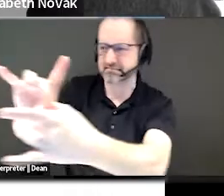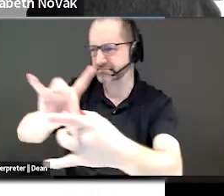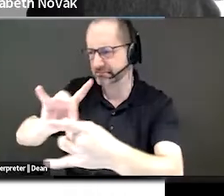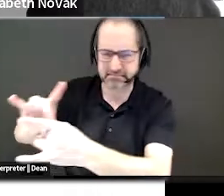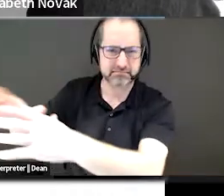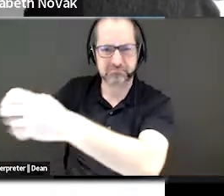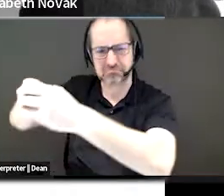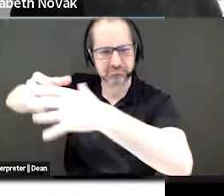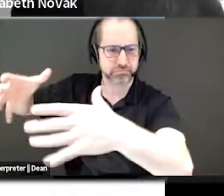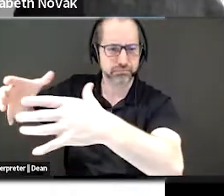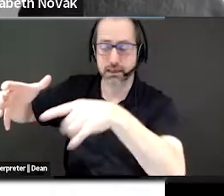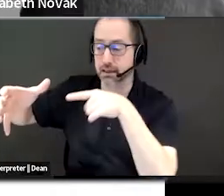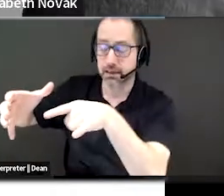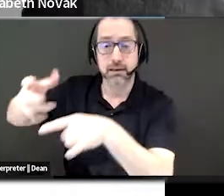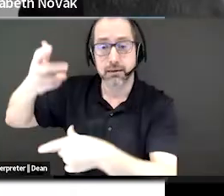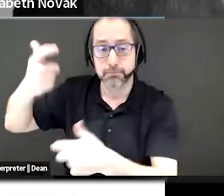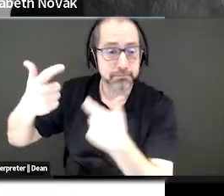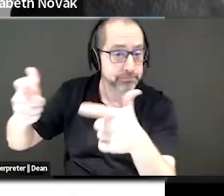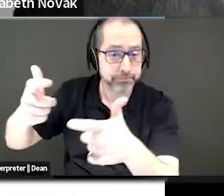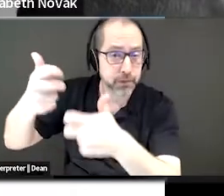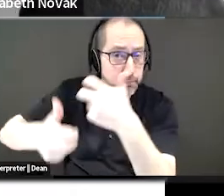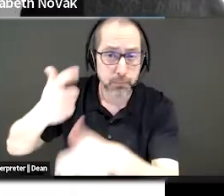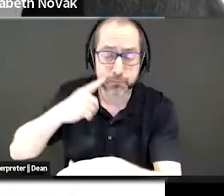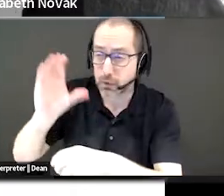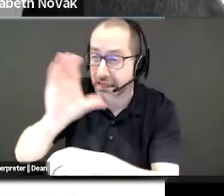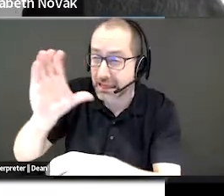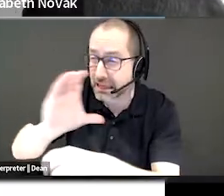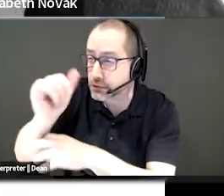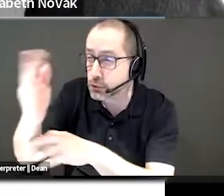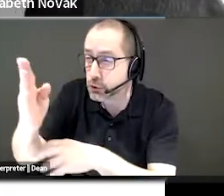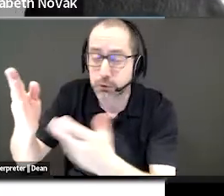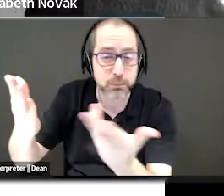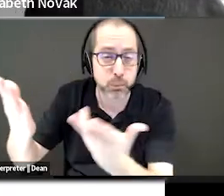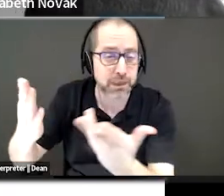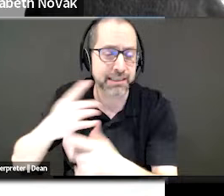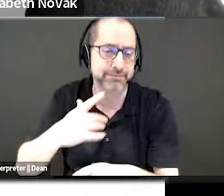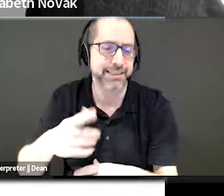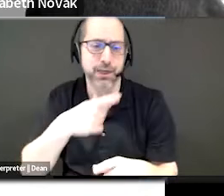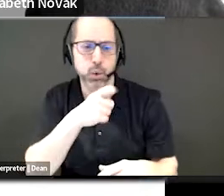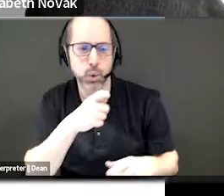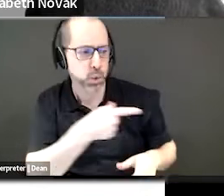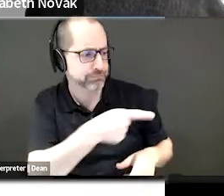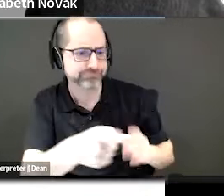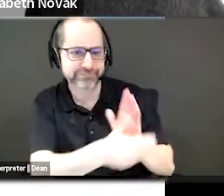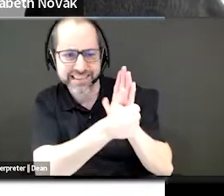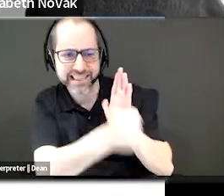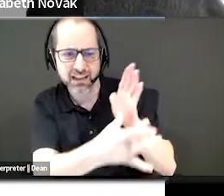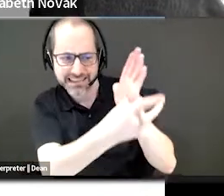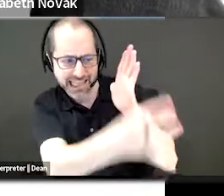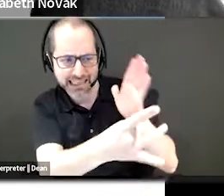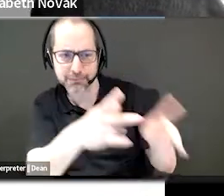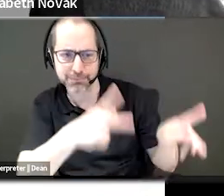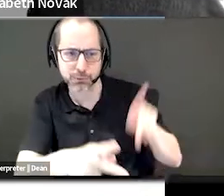challenge to employment was finding qualified talent. So we created the